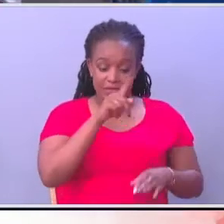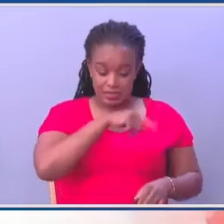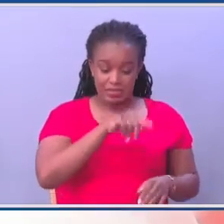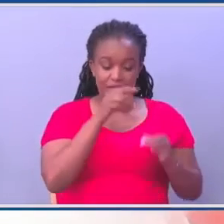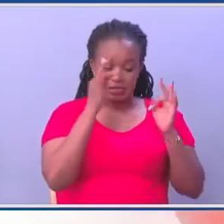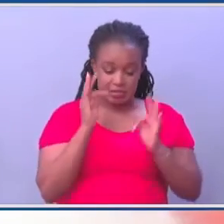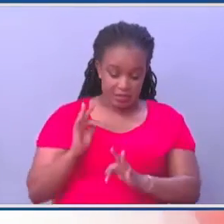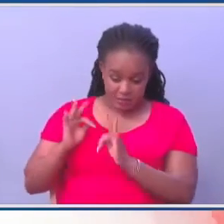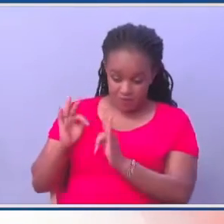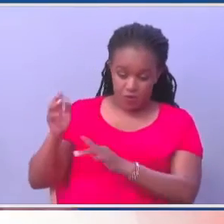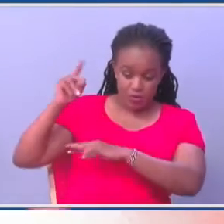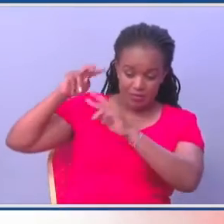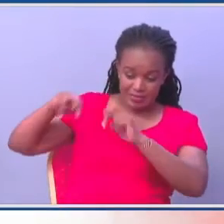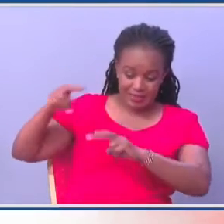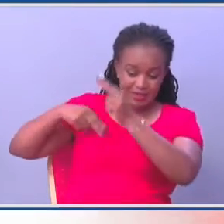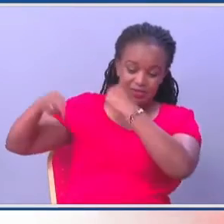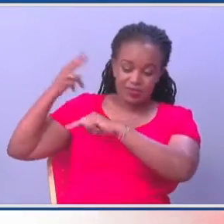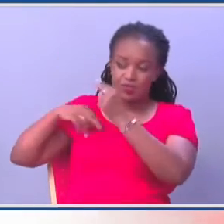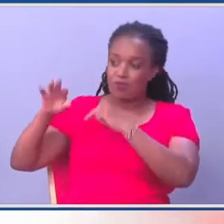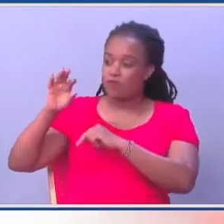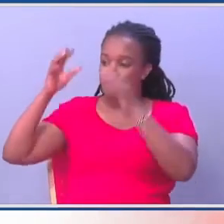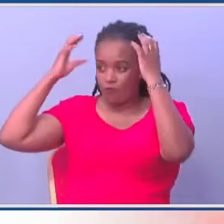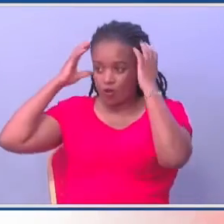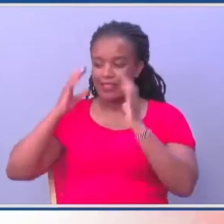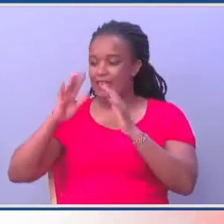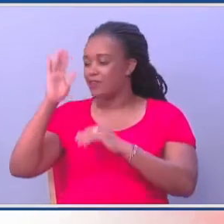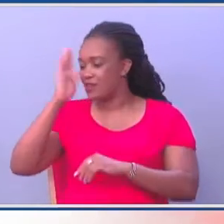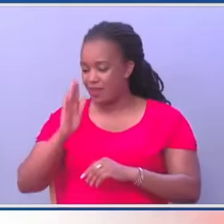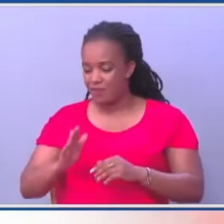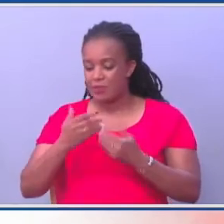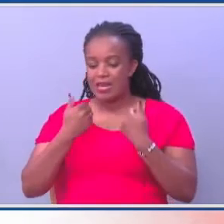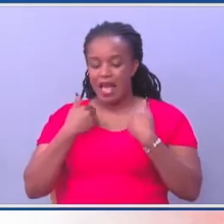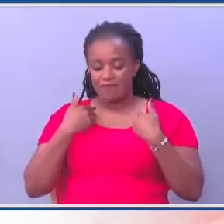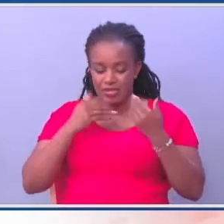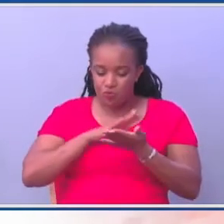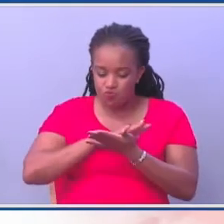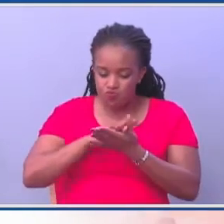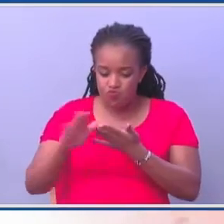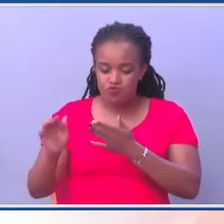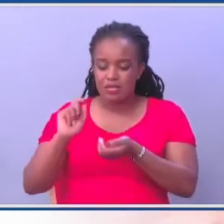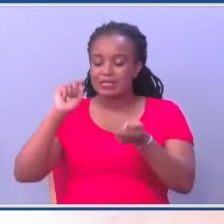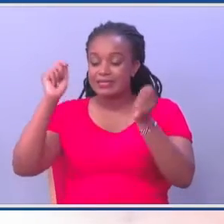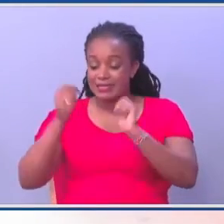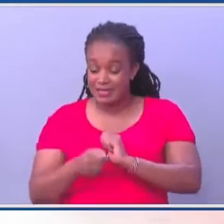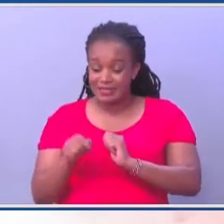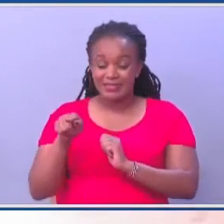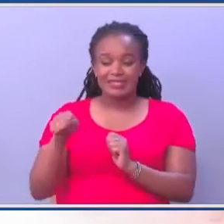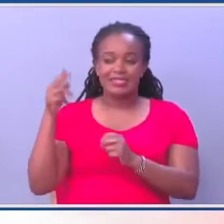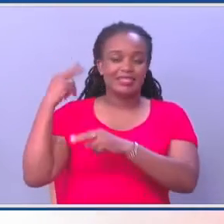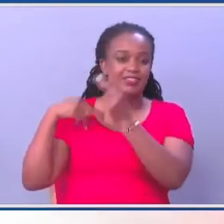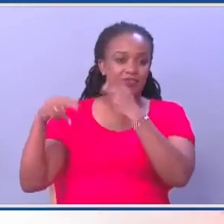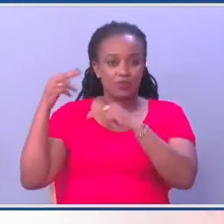of Ford Kenya, there's never been any smooth transition. There's never been. But that's the history of Ford